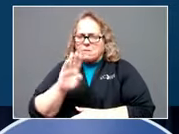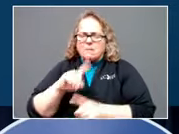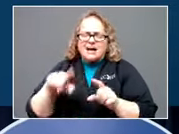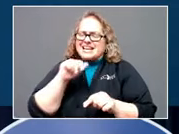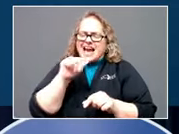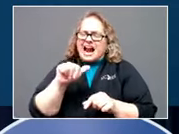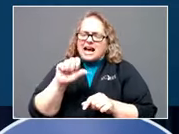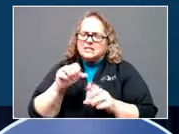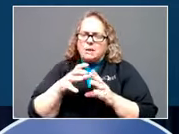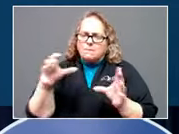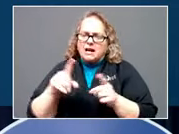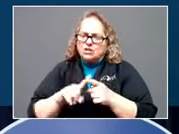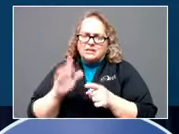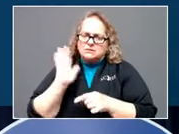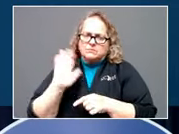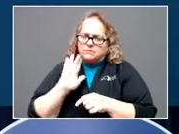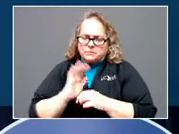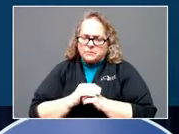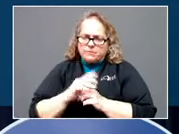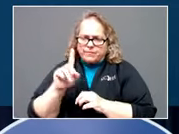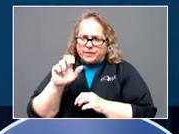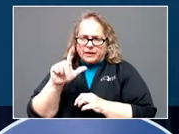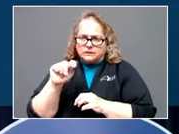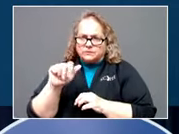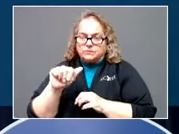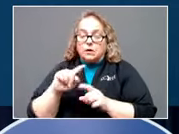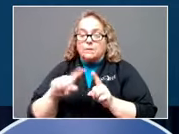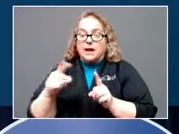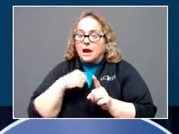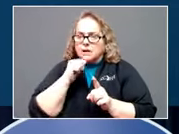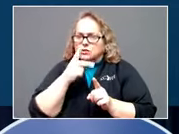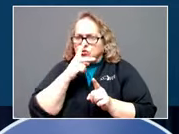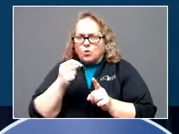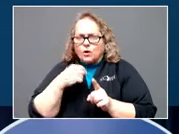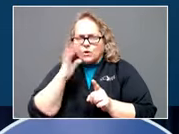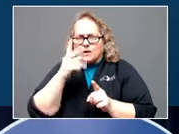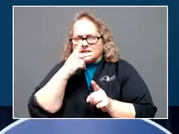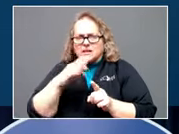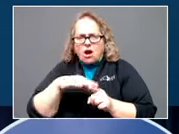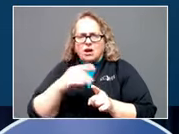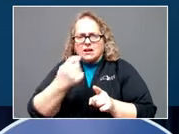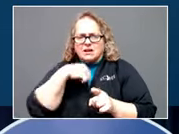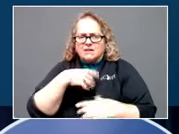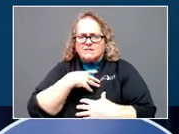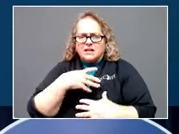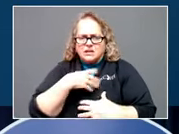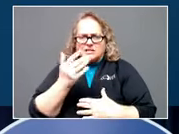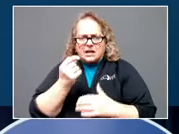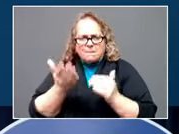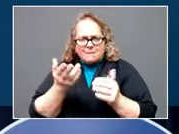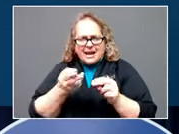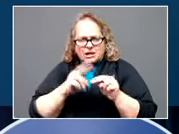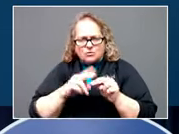I'm not sure what we're going to see on the ventilator side, though. I think it will increase from where it is now. But as compared